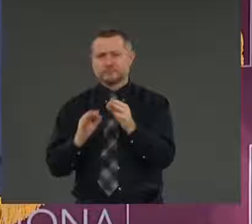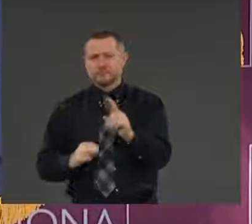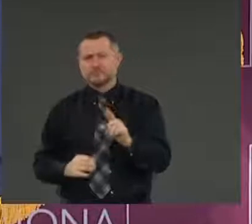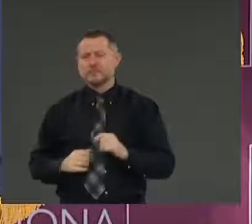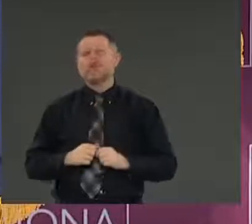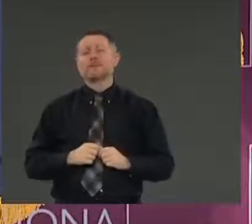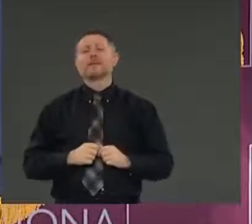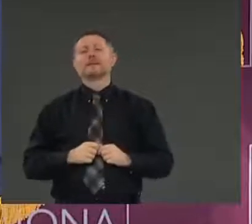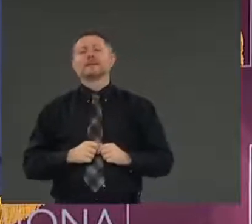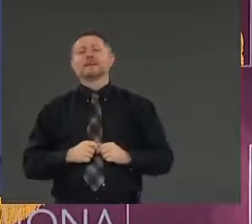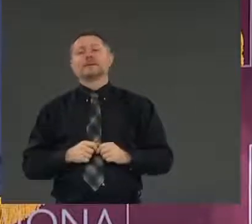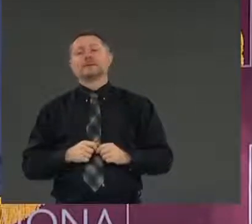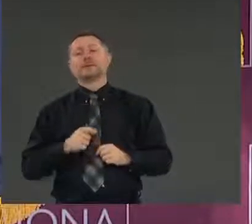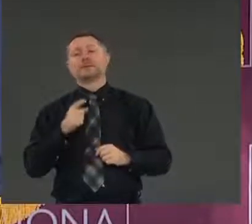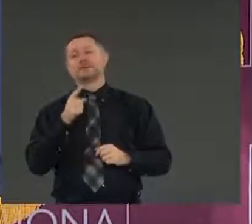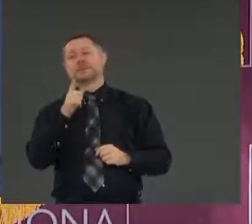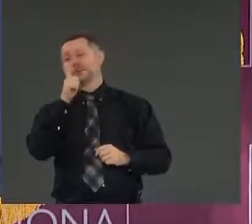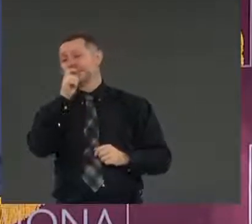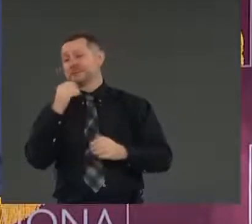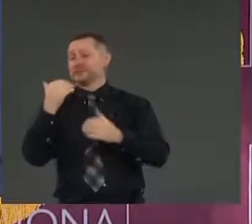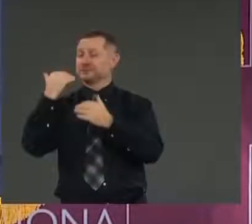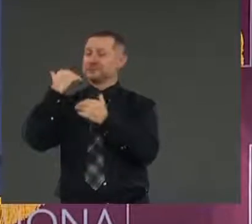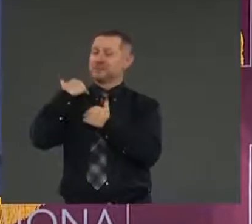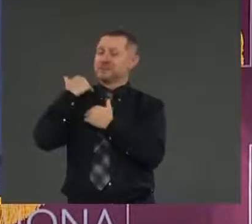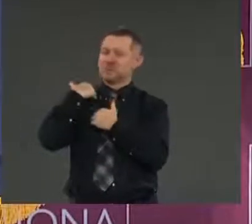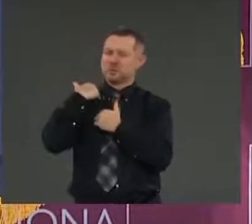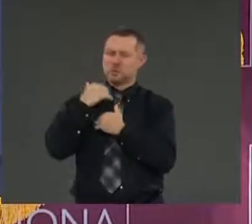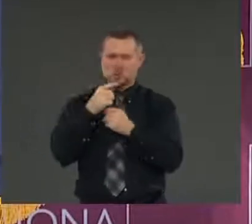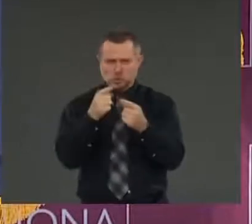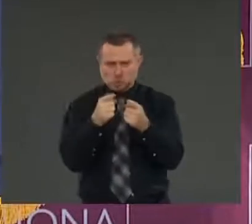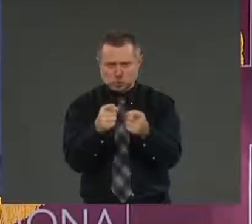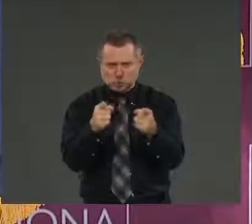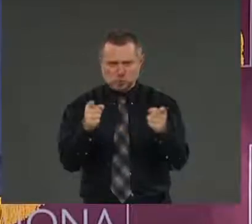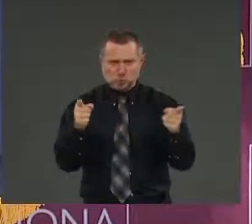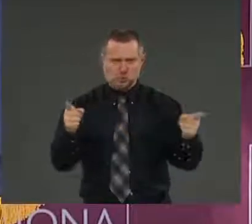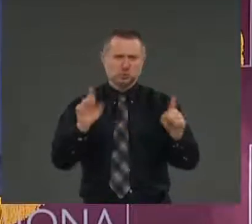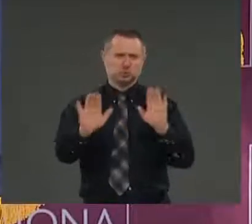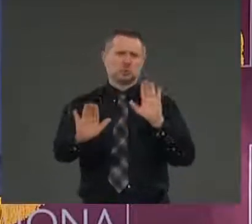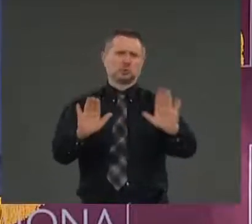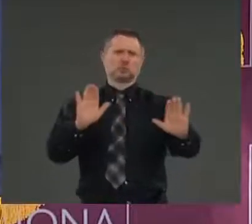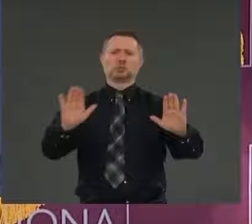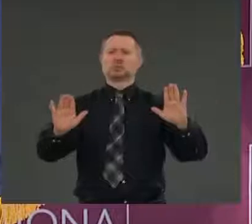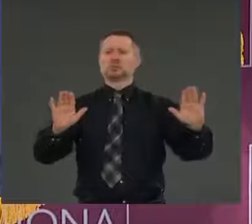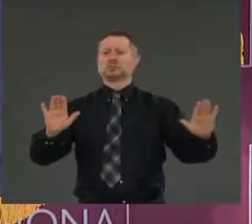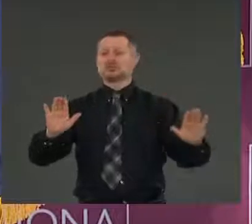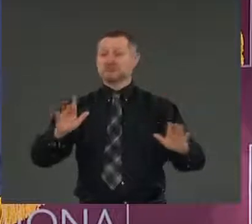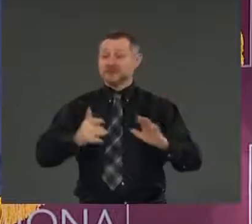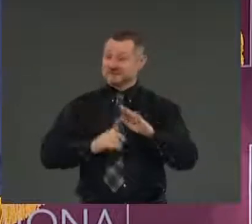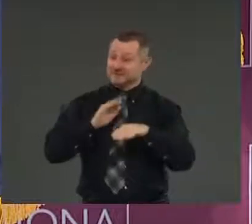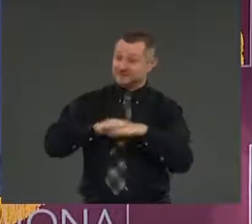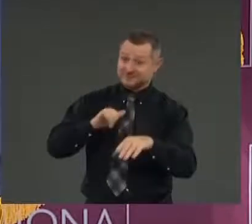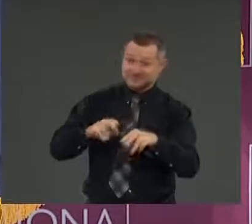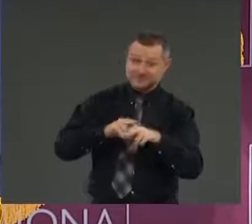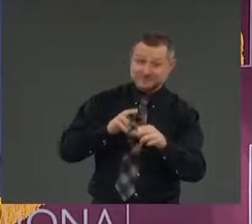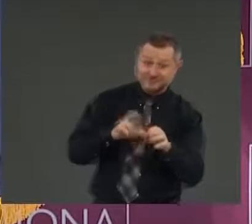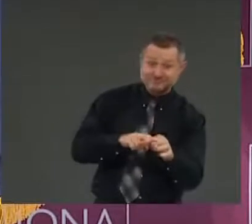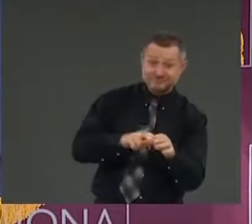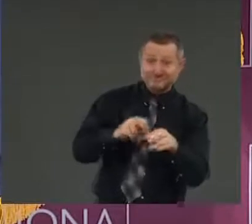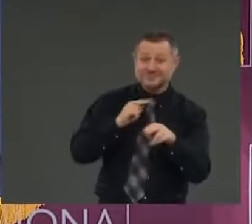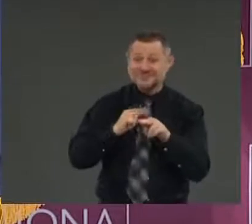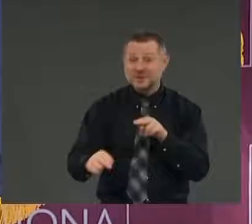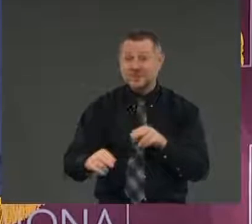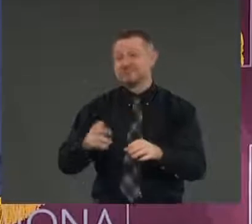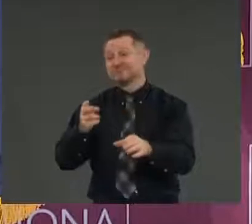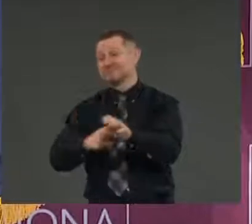The individual responsibility also pertains to riding the public transit system. And